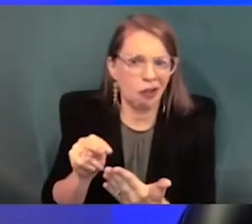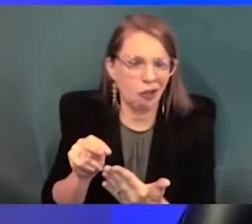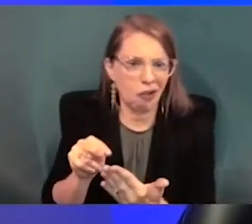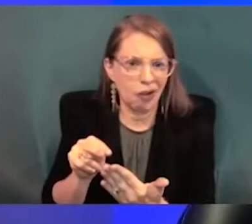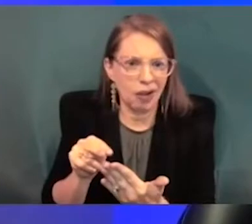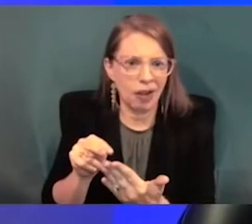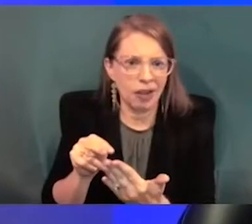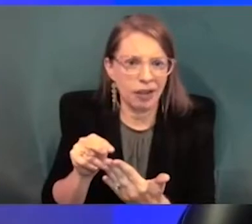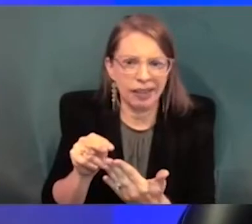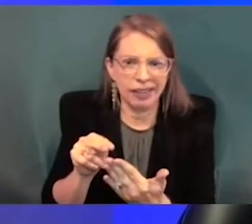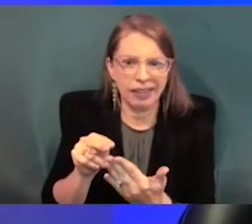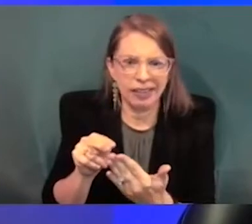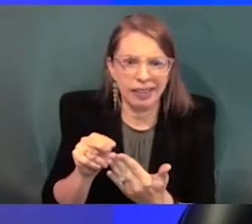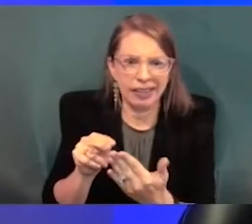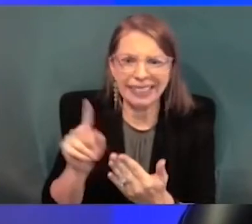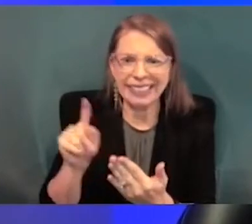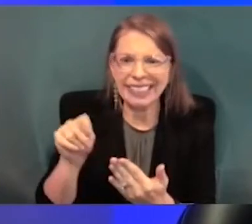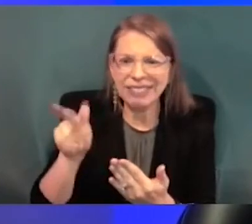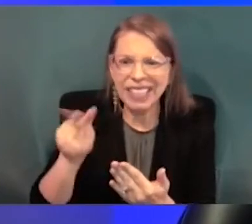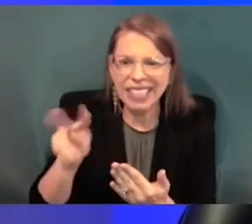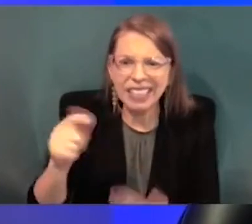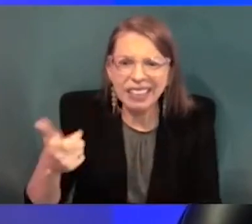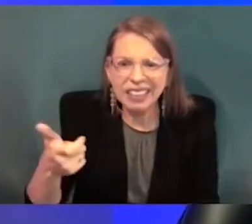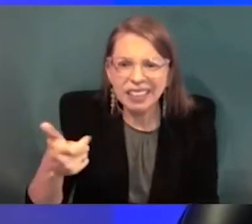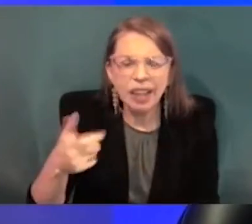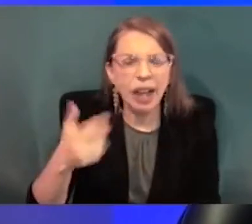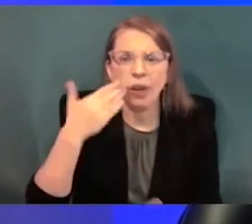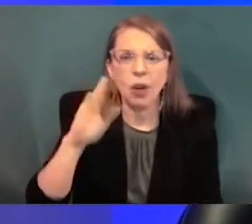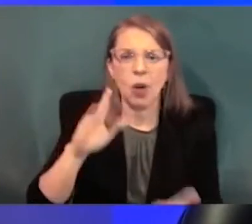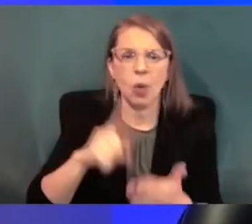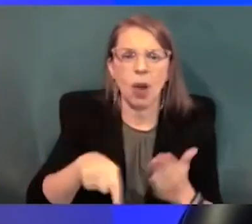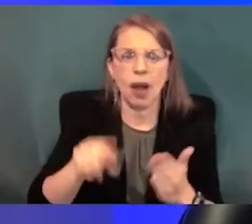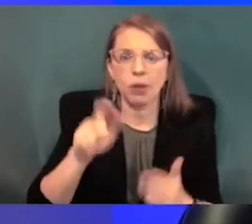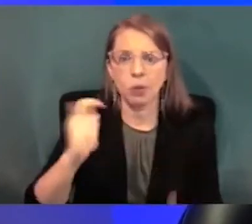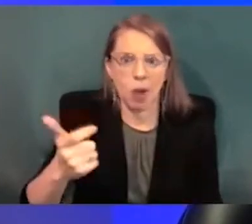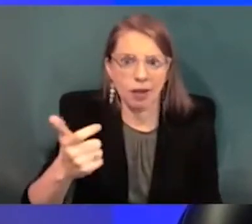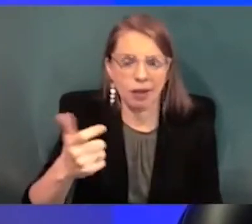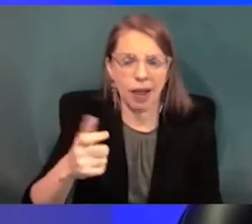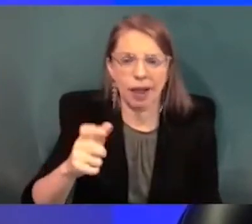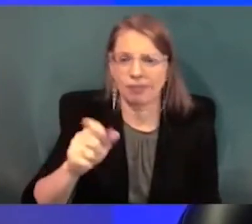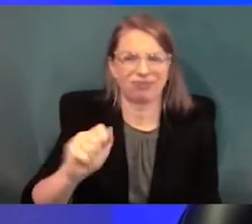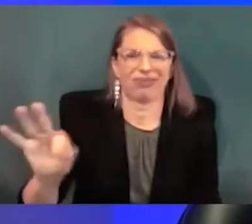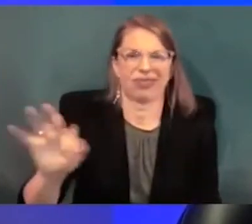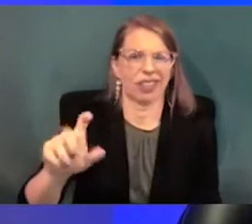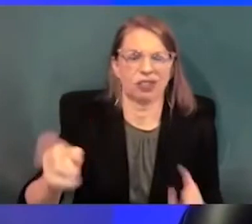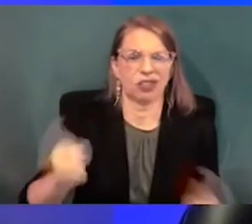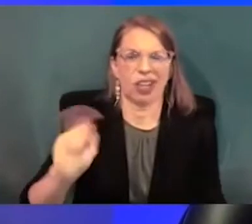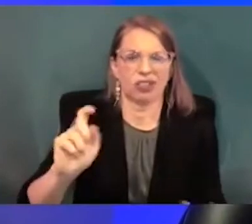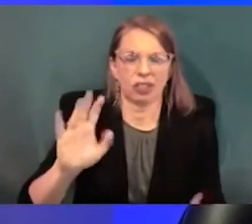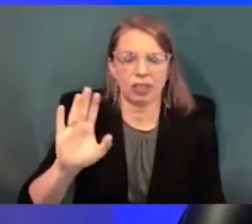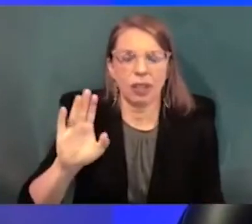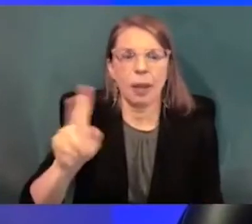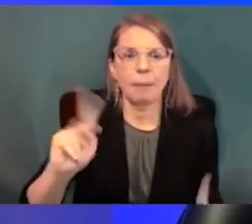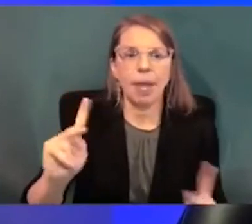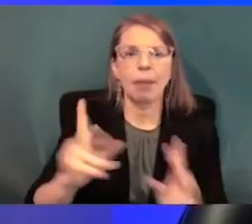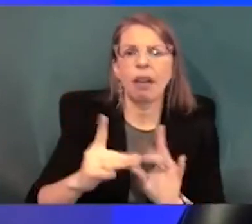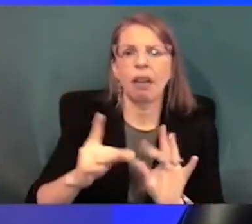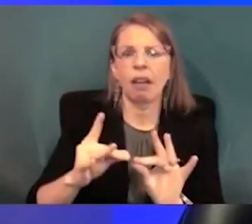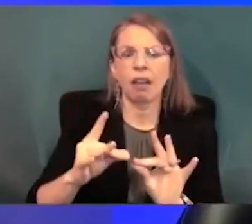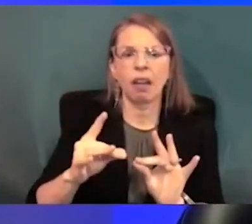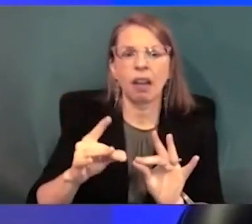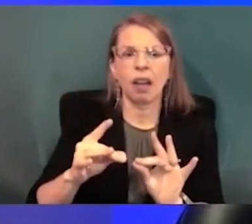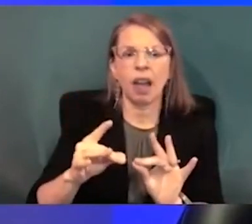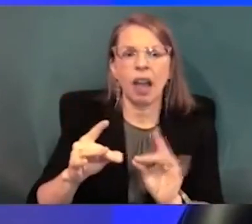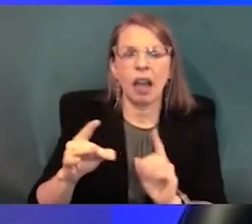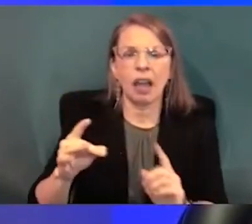segment on TV. I don't know what I was looking at. I turned it, where people were saying things were sticking to them from